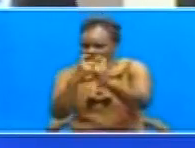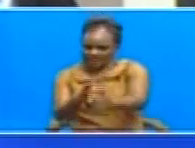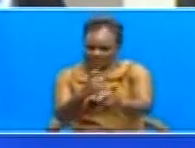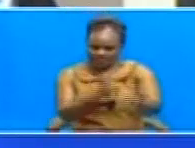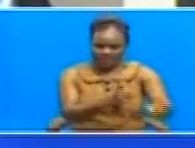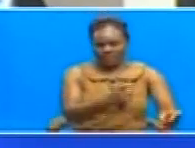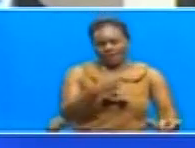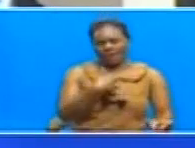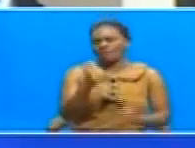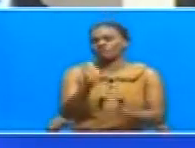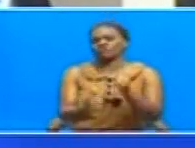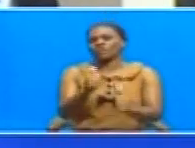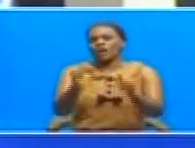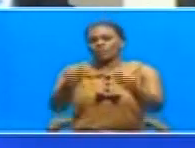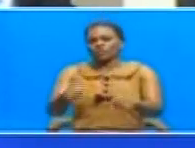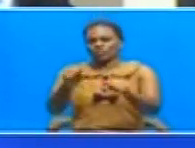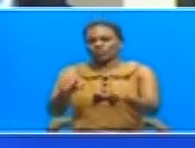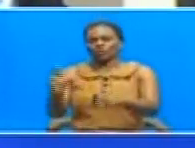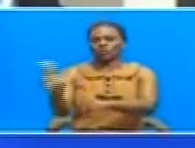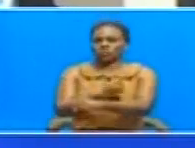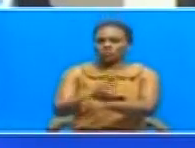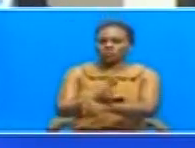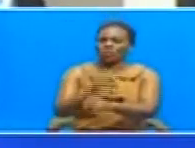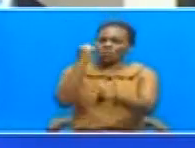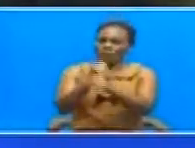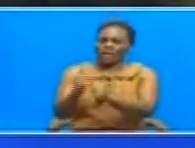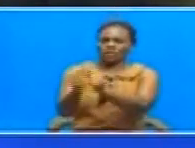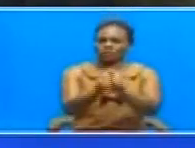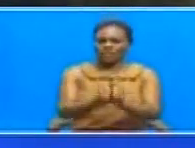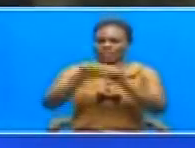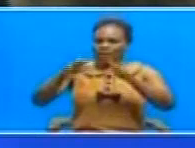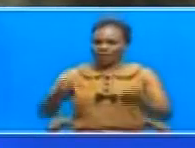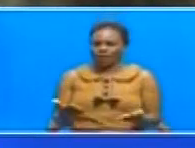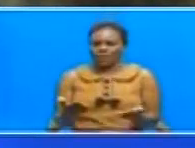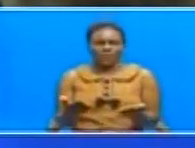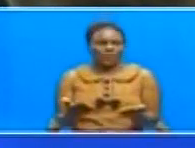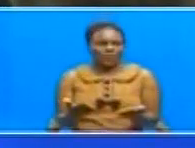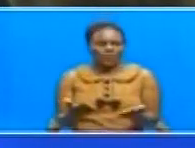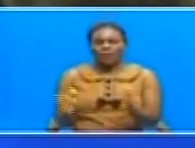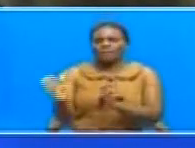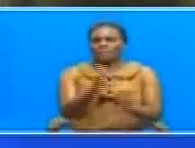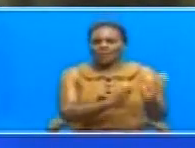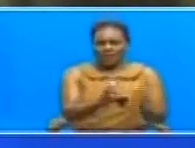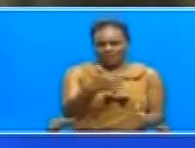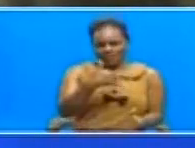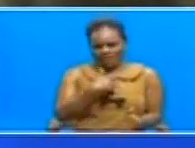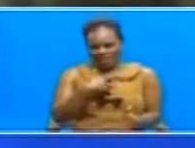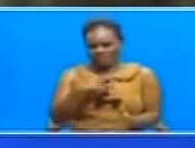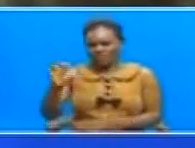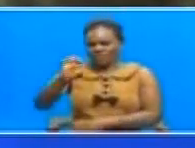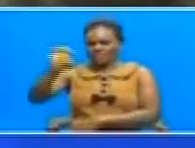and who we can tap into and how we can work together. Changing with the strategy, especially also towards